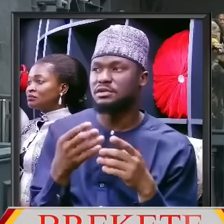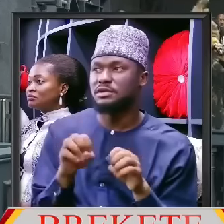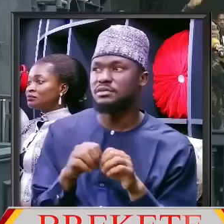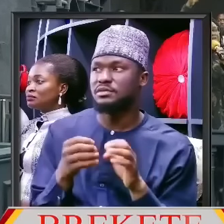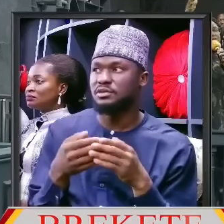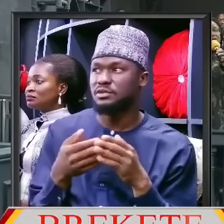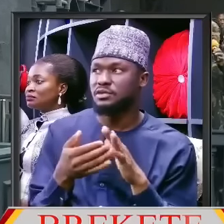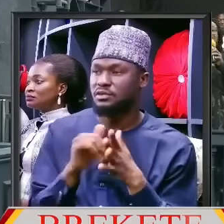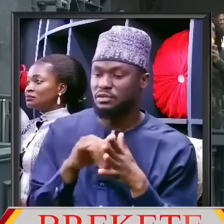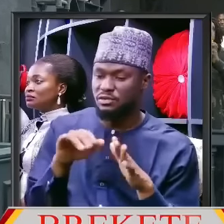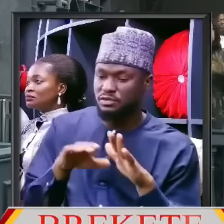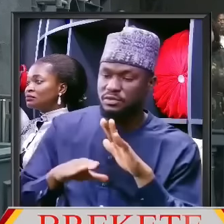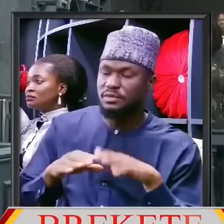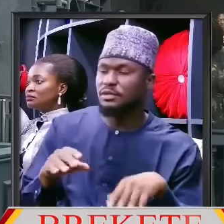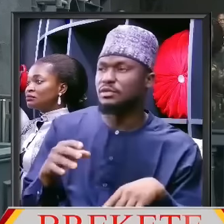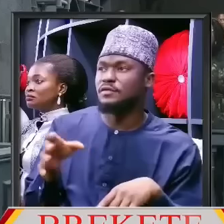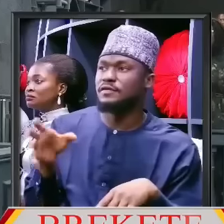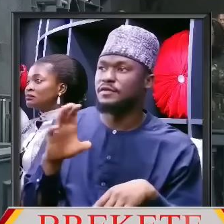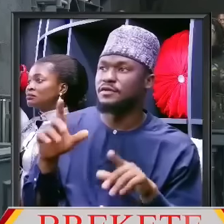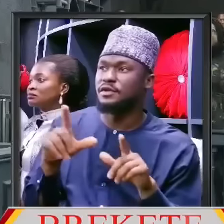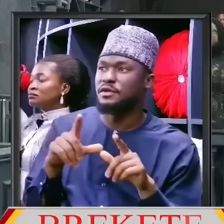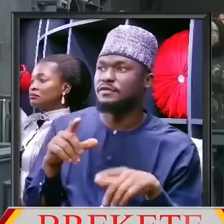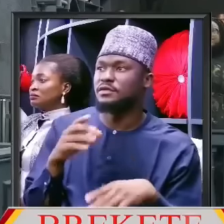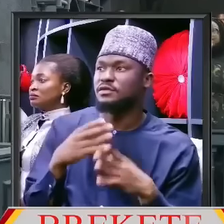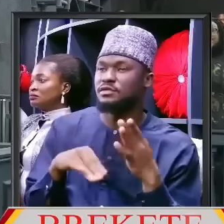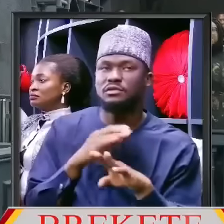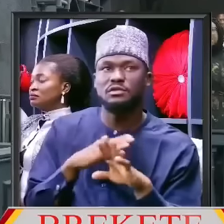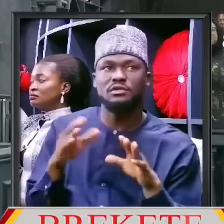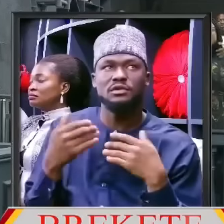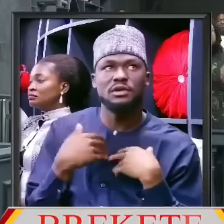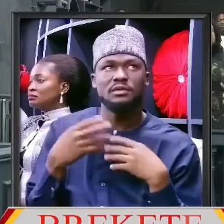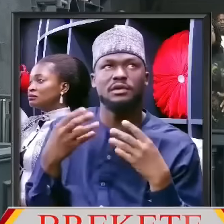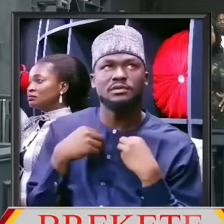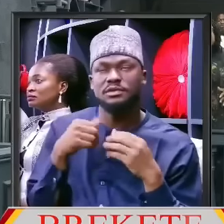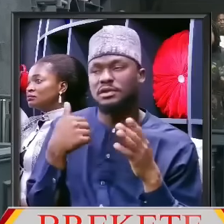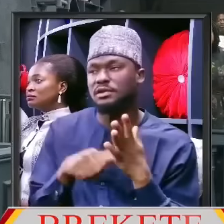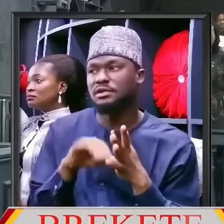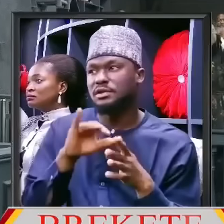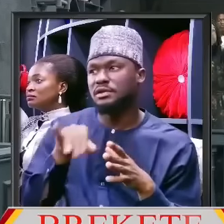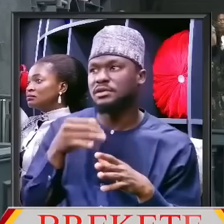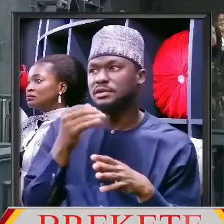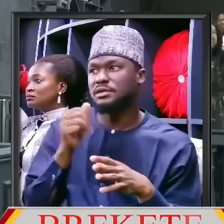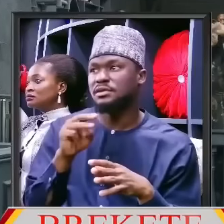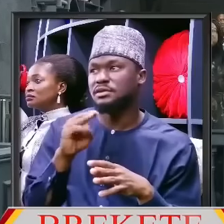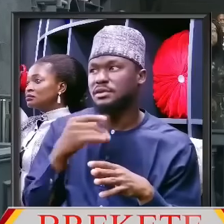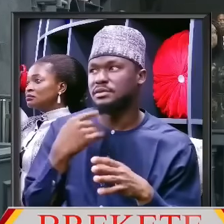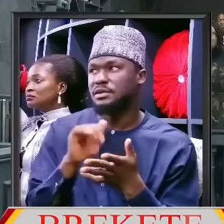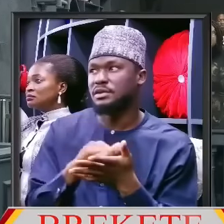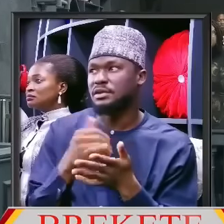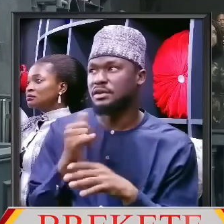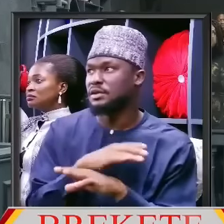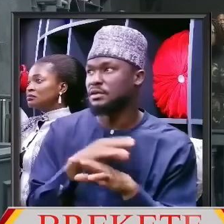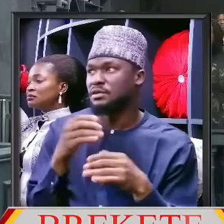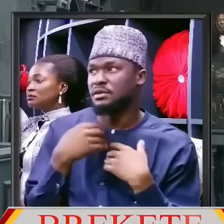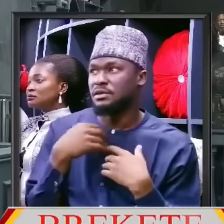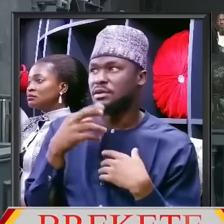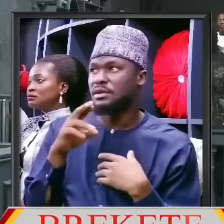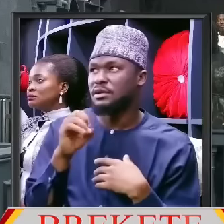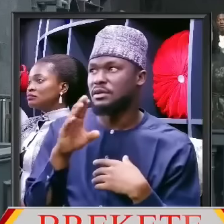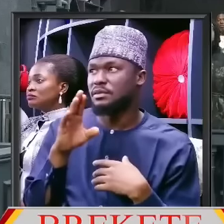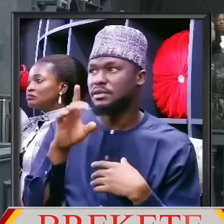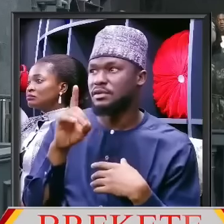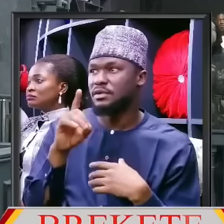under, even 500 level, we get some people there when no get admission letter. Jam can't, they tell us, say, it means that there is no record that